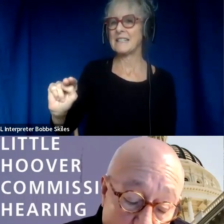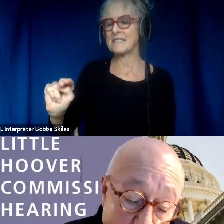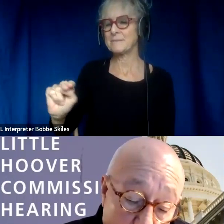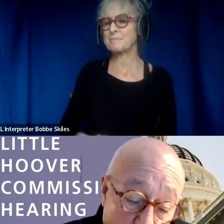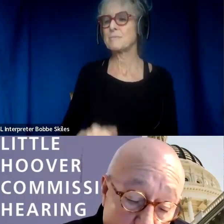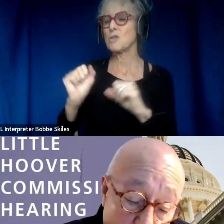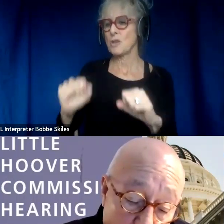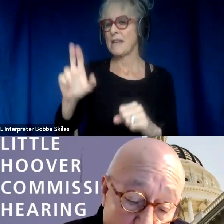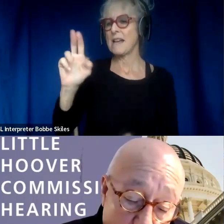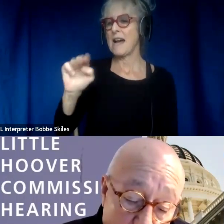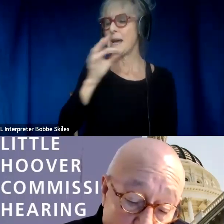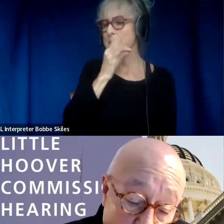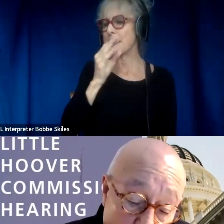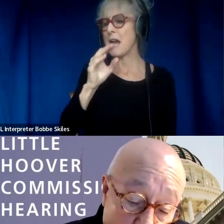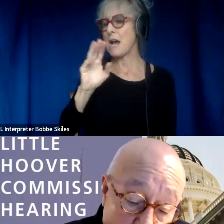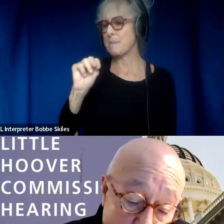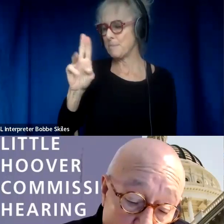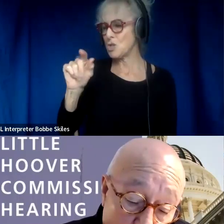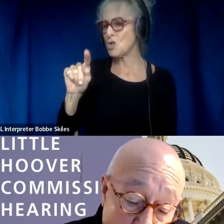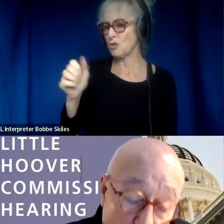ability to unmute yourself.